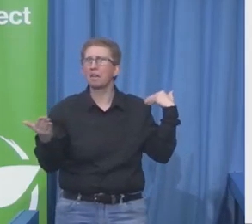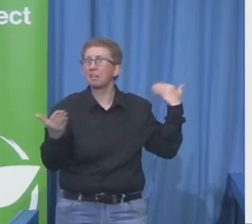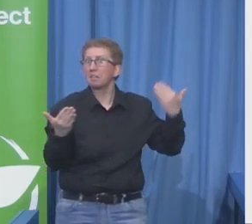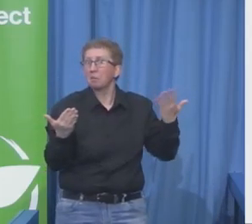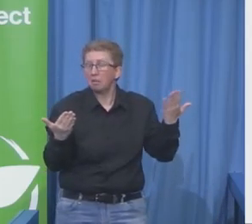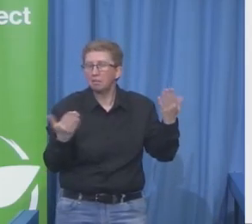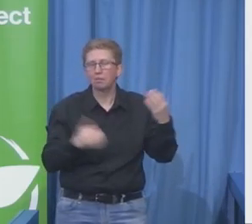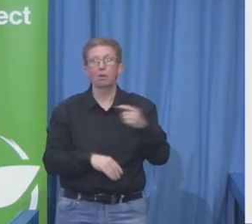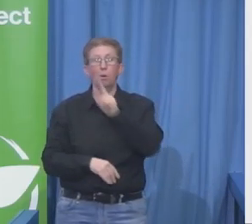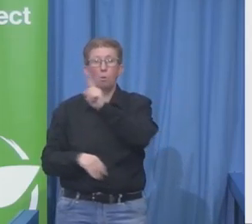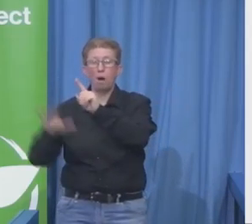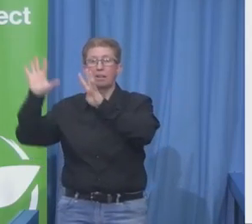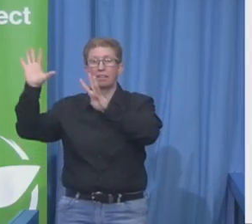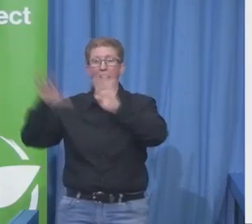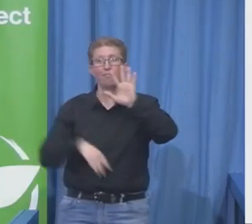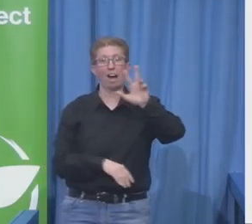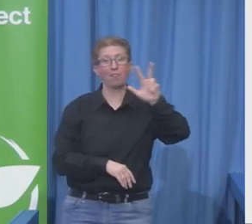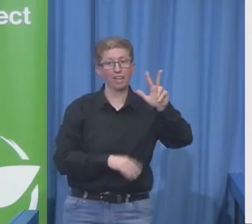inclusive work environment.